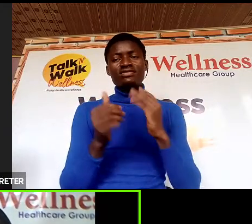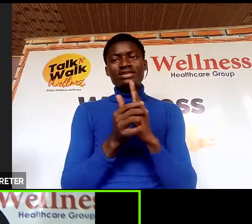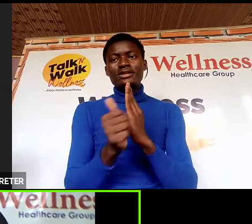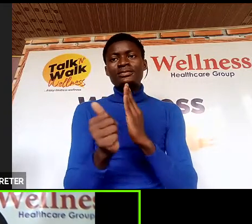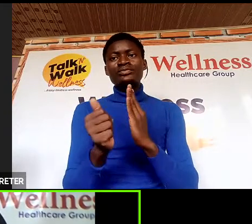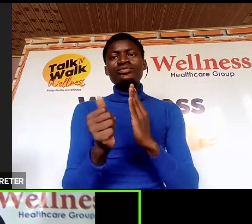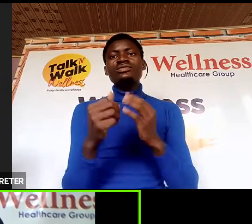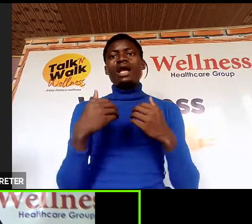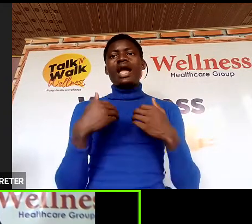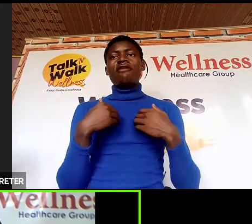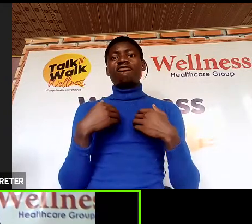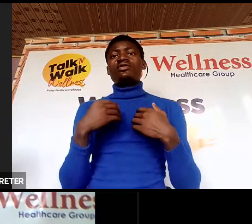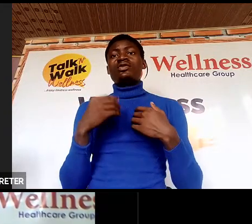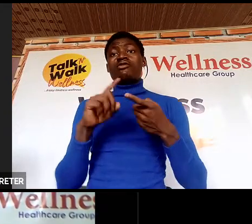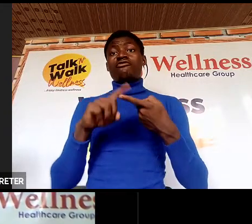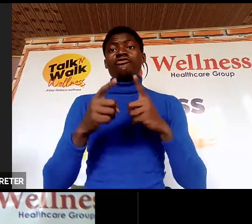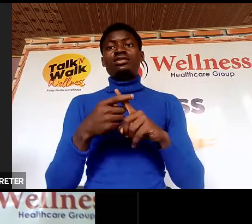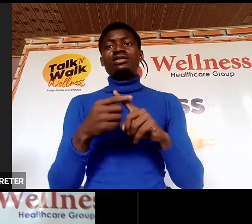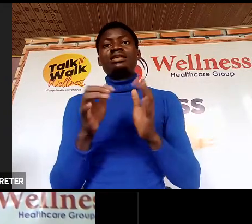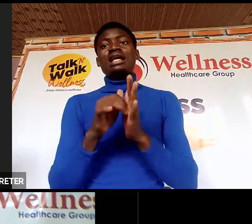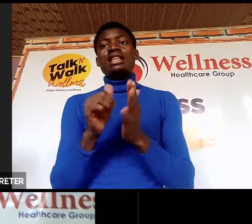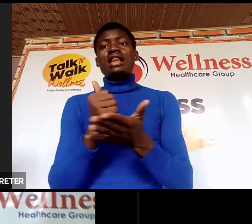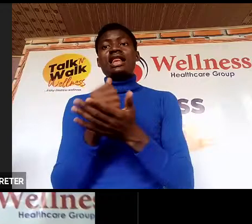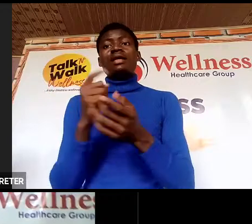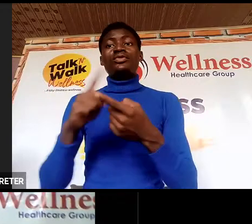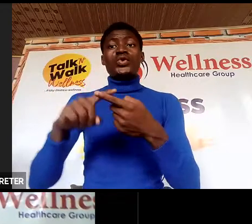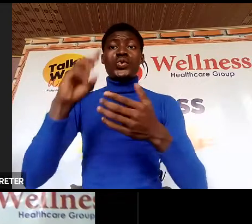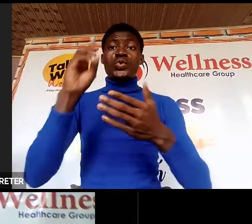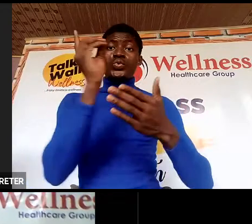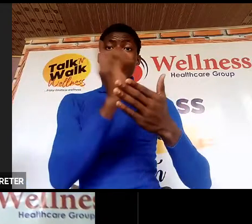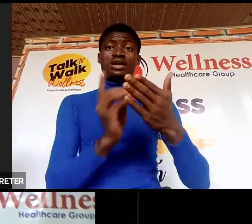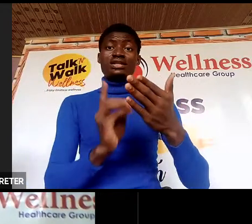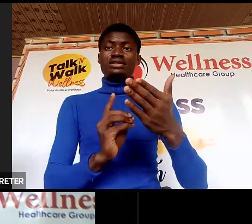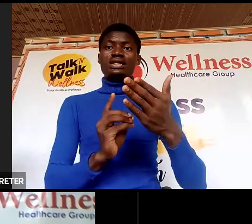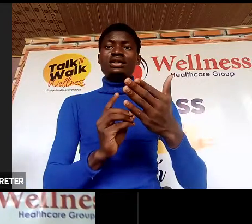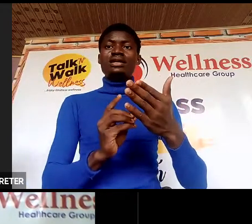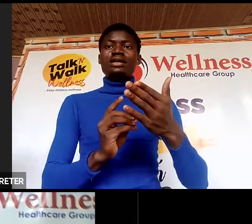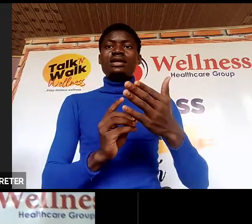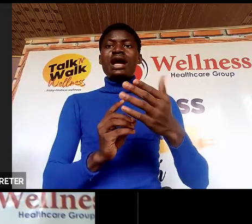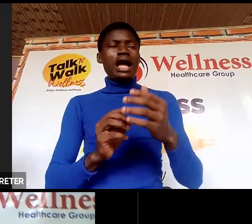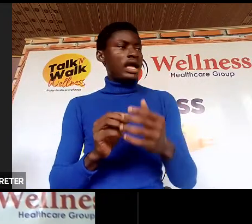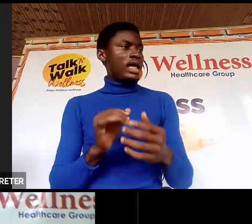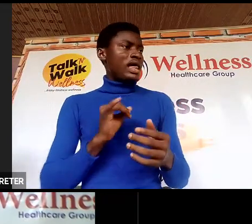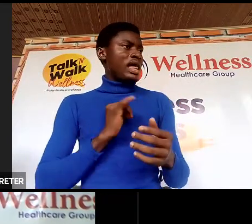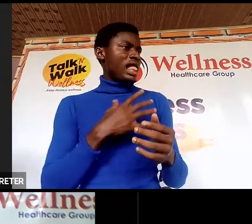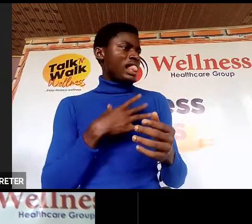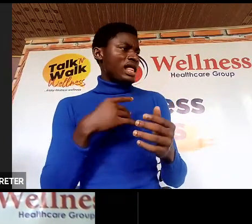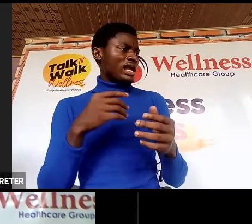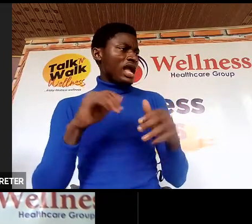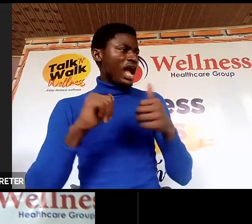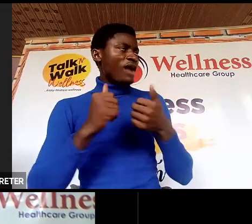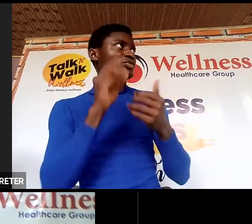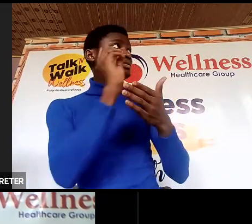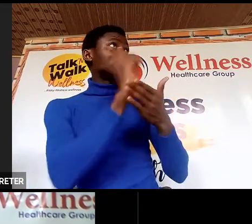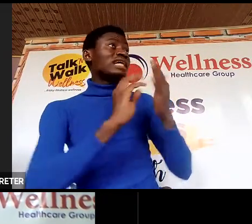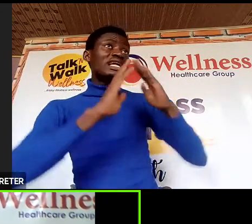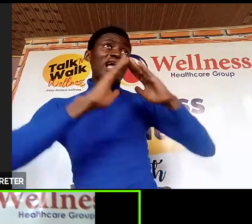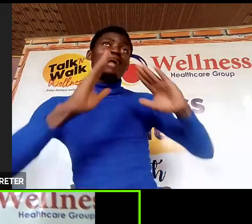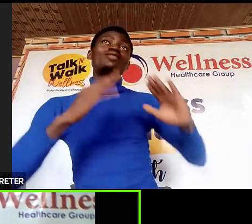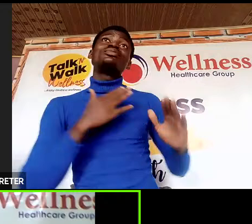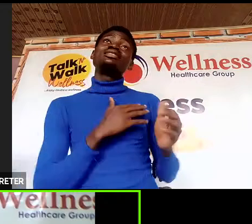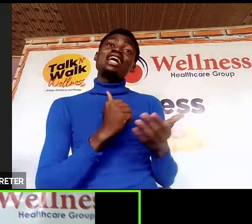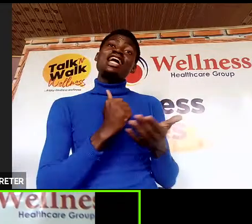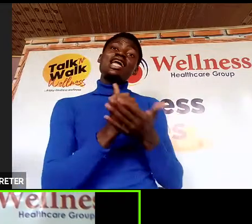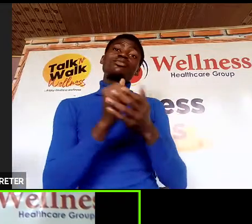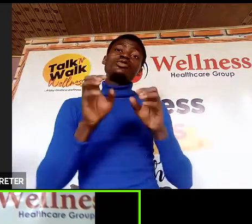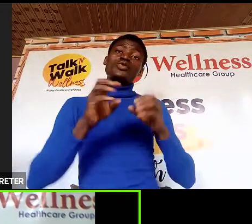because she did it for herself. I like the way you designed the house. Why don't you come and help me do interior decoration for my house? And she did, and everybody comes and likes what